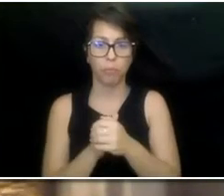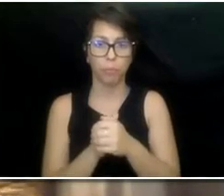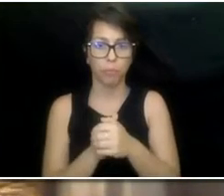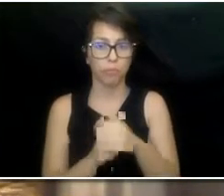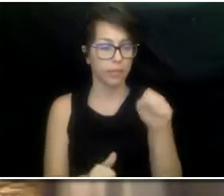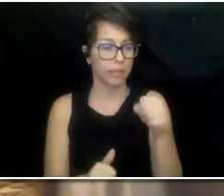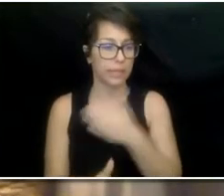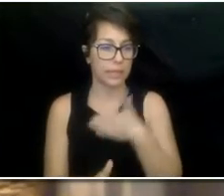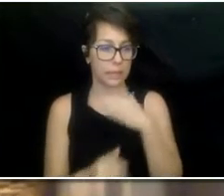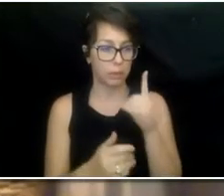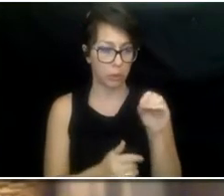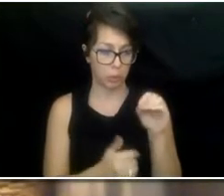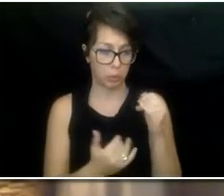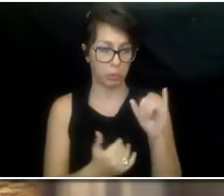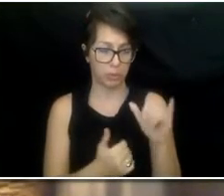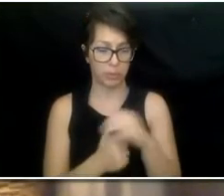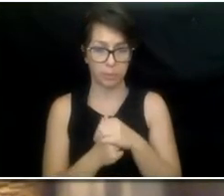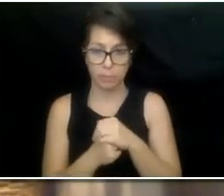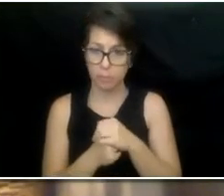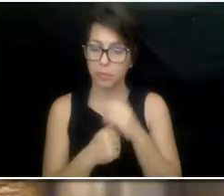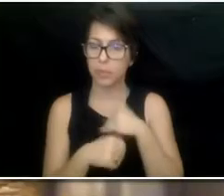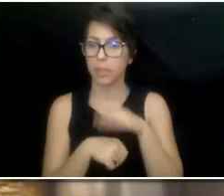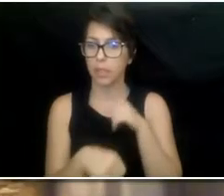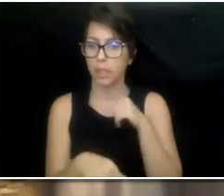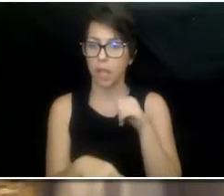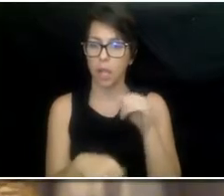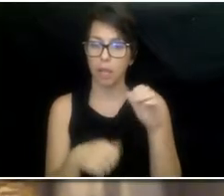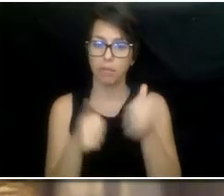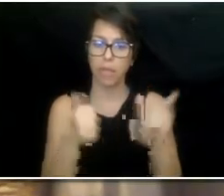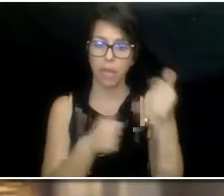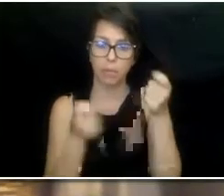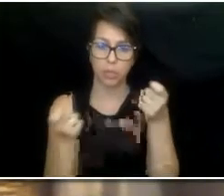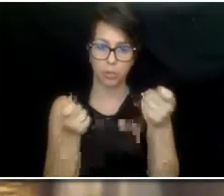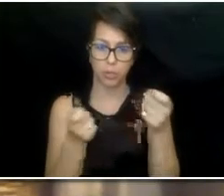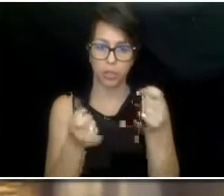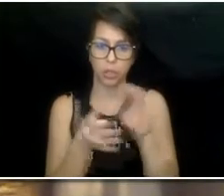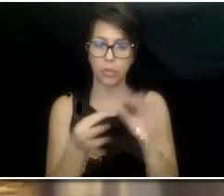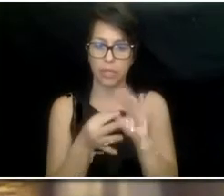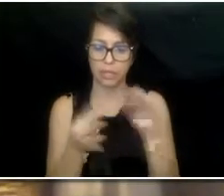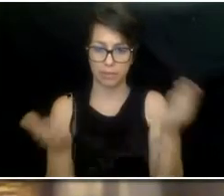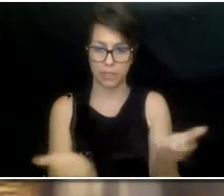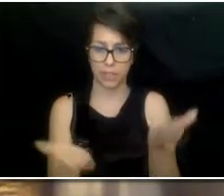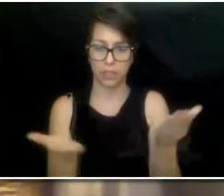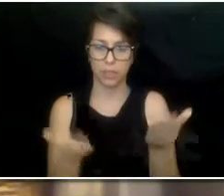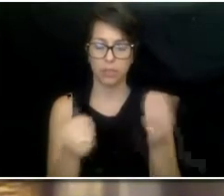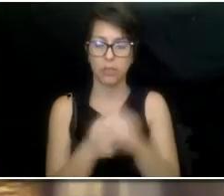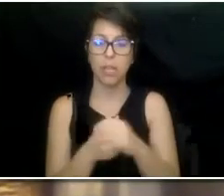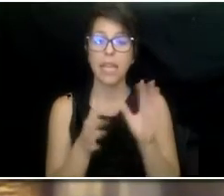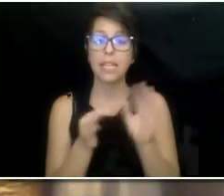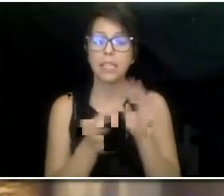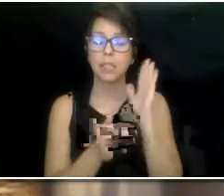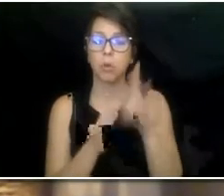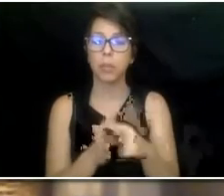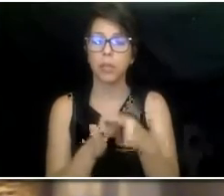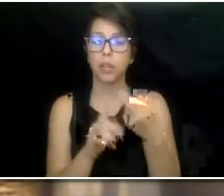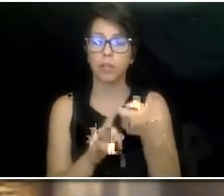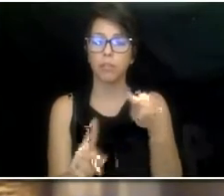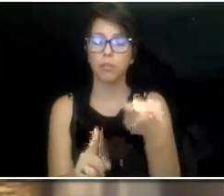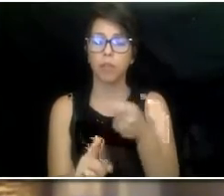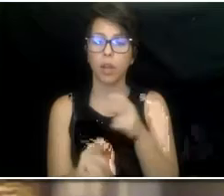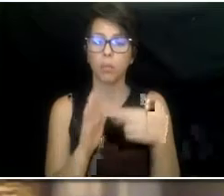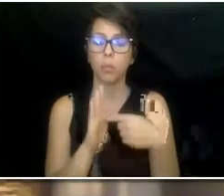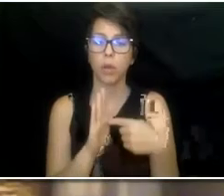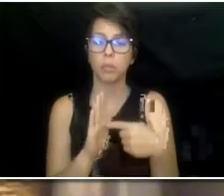or NYPD we will begin uh with council member questions after all Administration testimony members of the